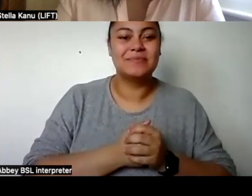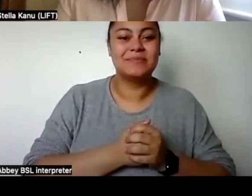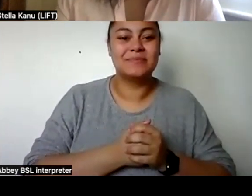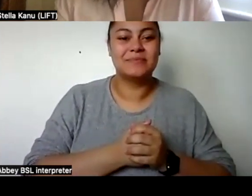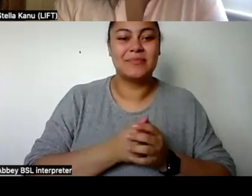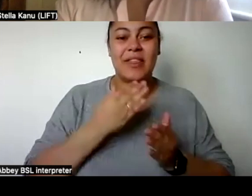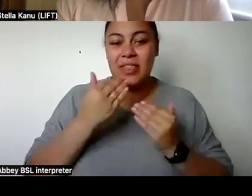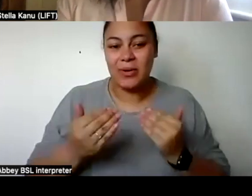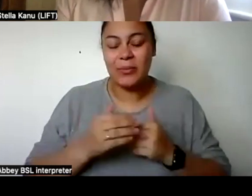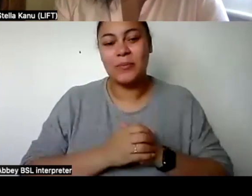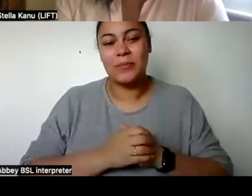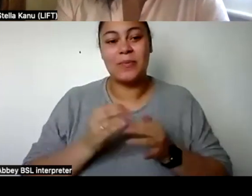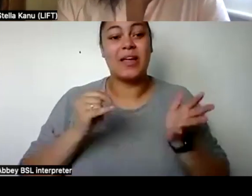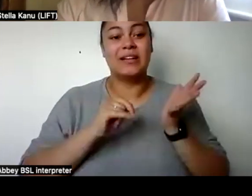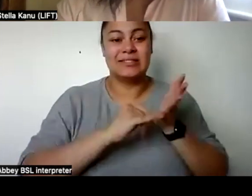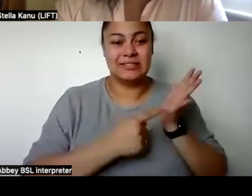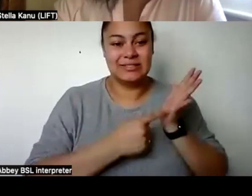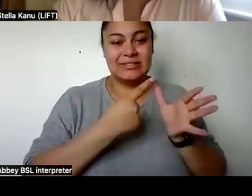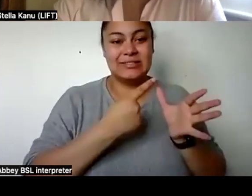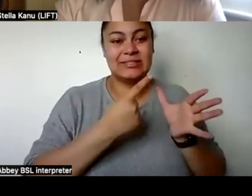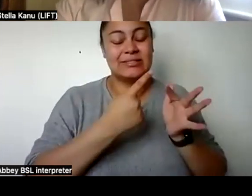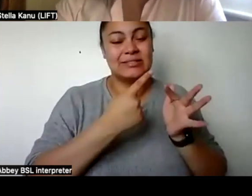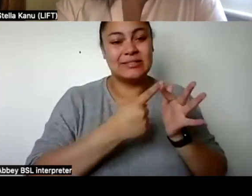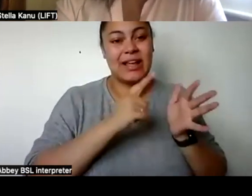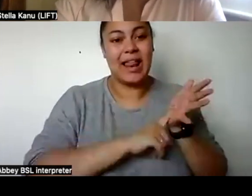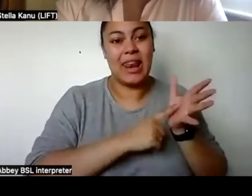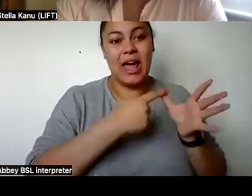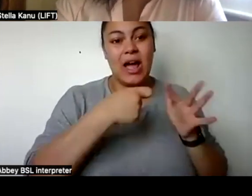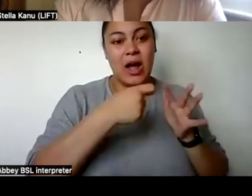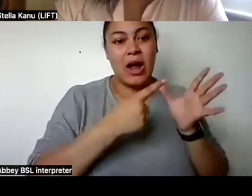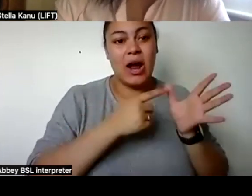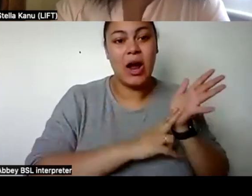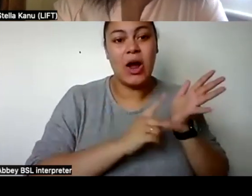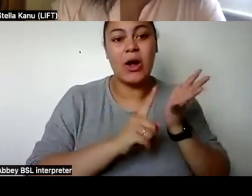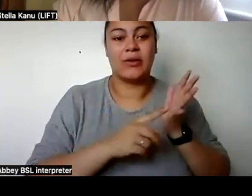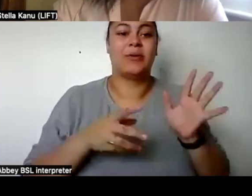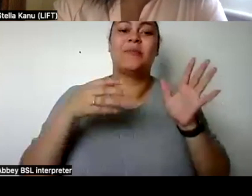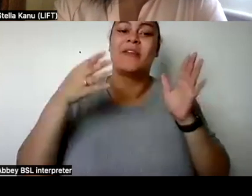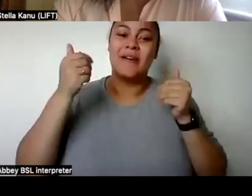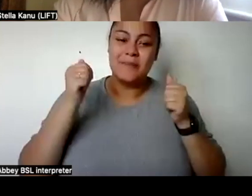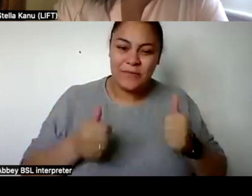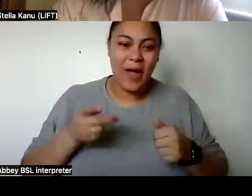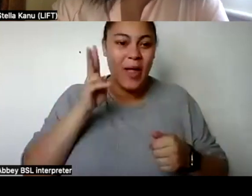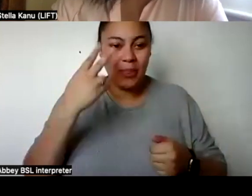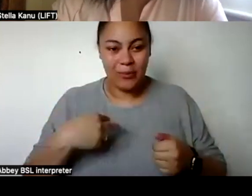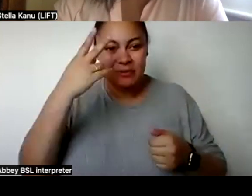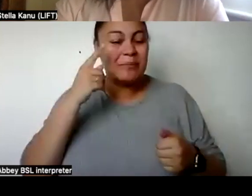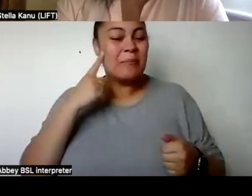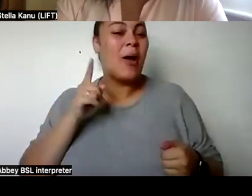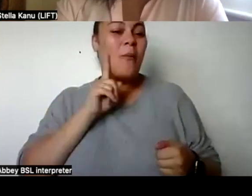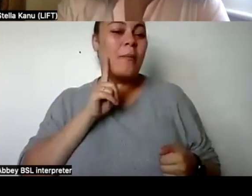you. So I'm Stella Kanu. I am a fine looking black woman in front of a picture